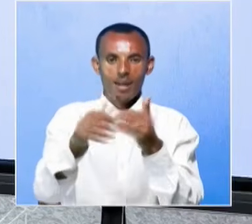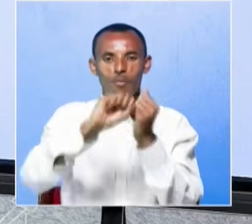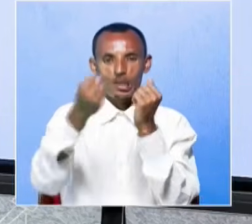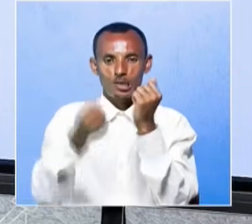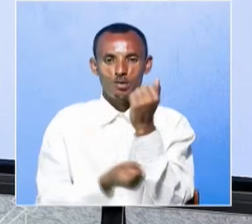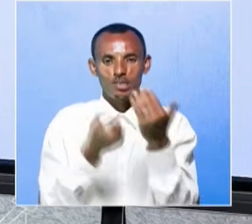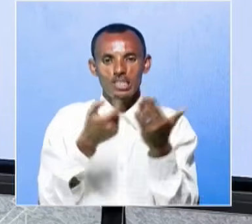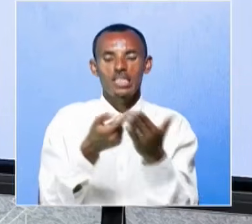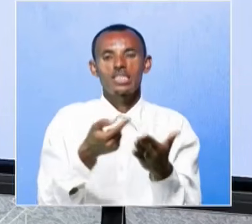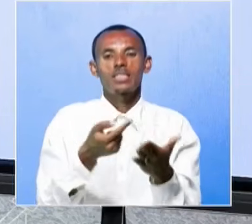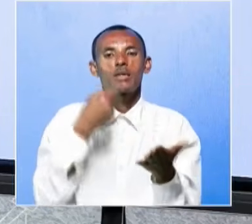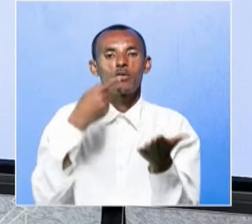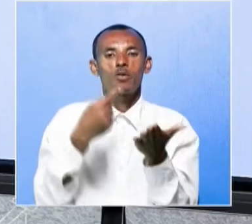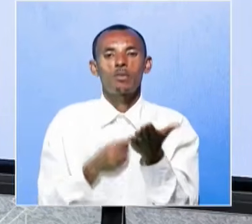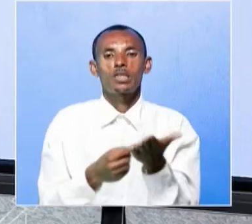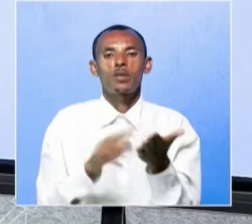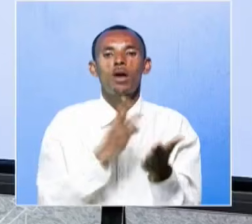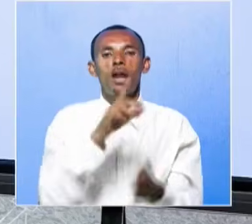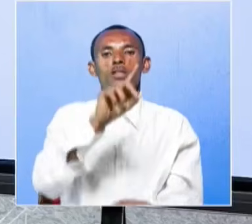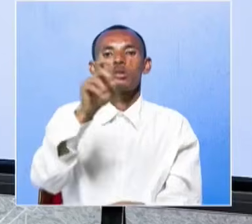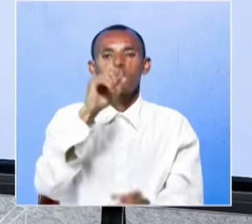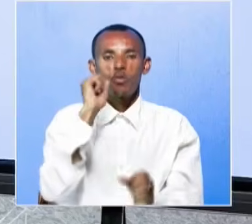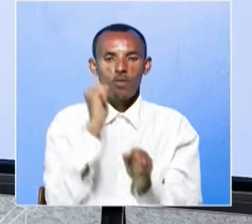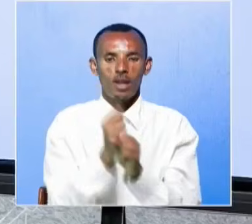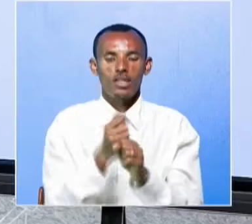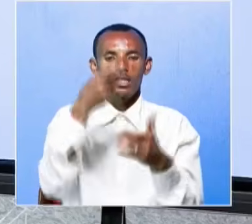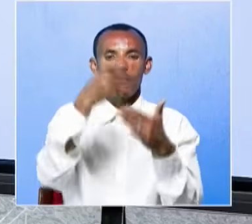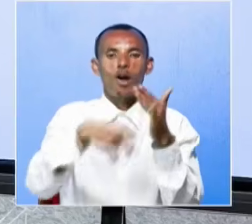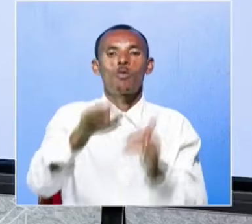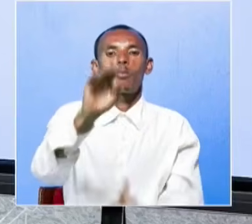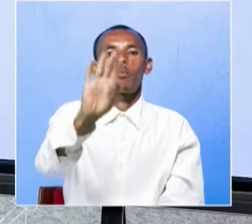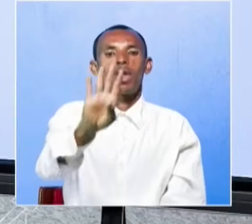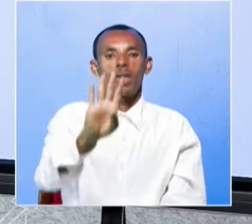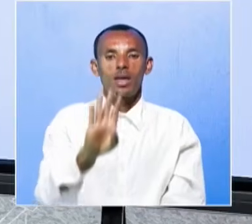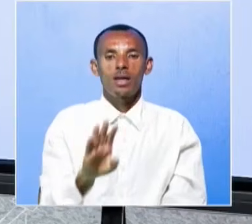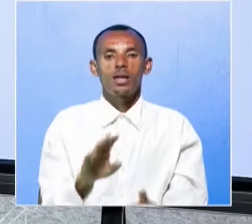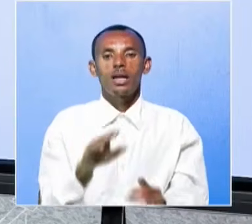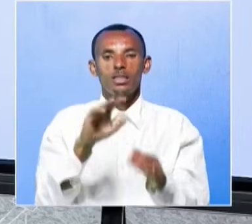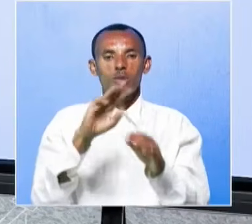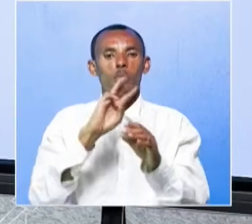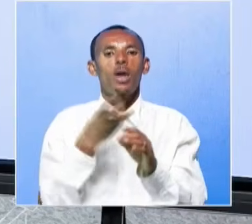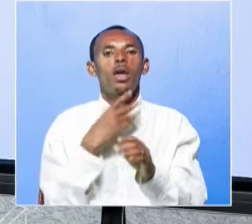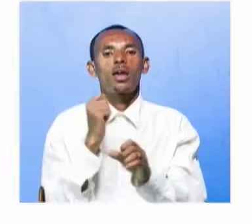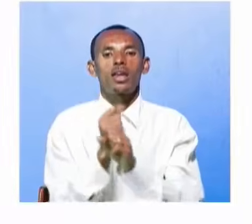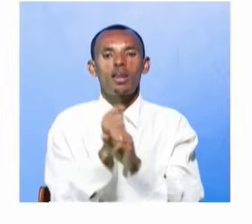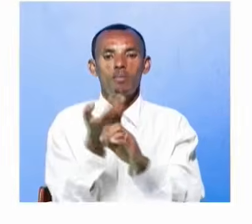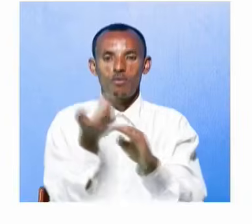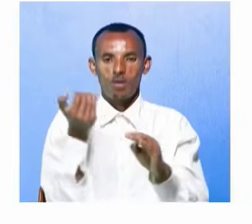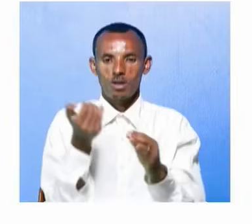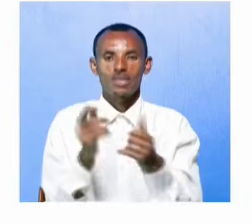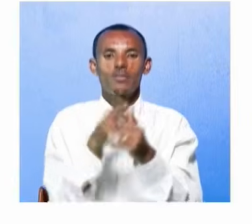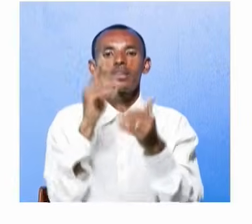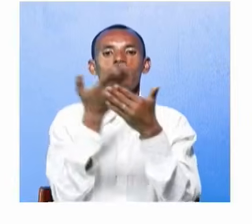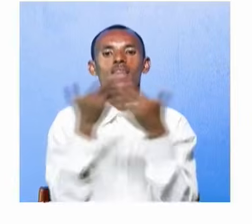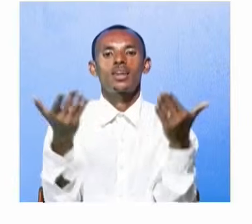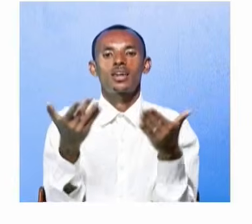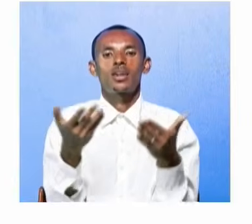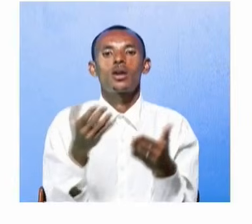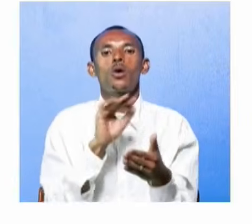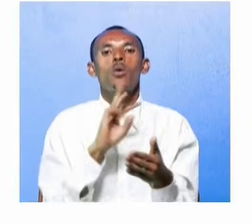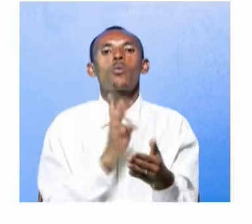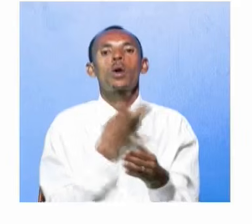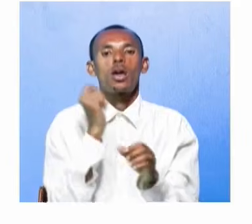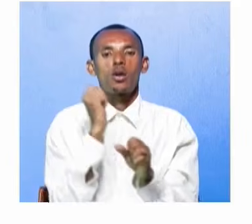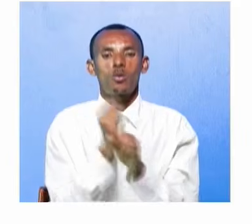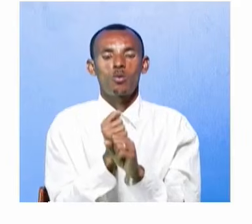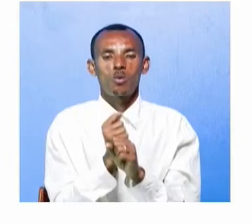this information, we are asked to find the value of B. Okay, as we did before, the first thing that you need to do is